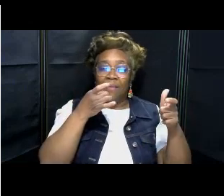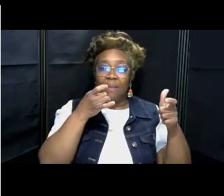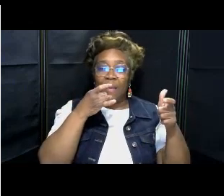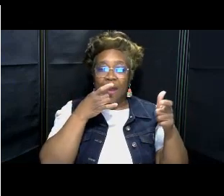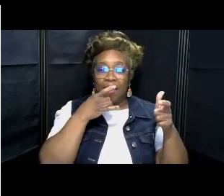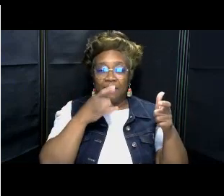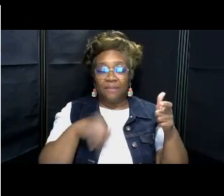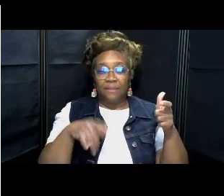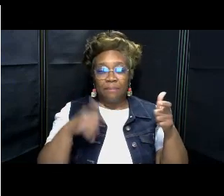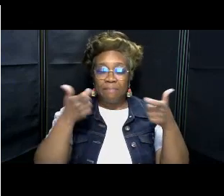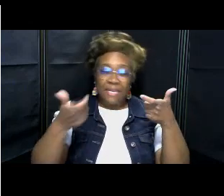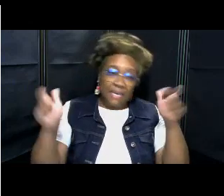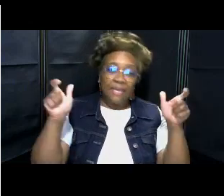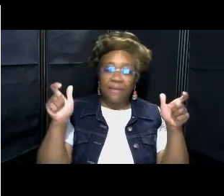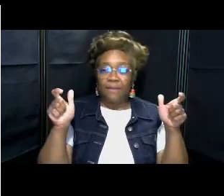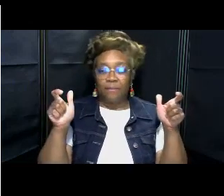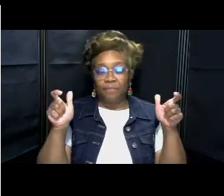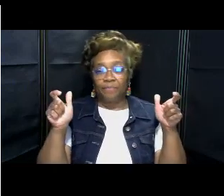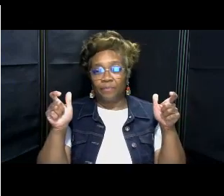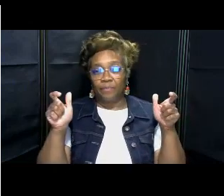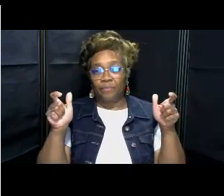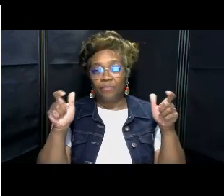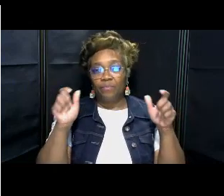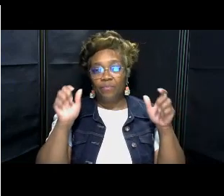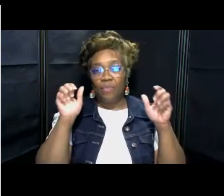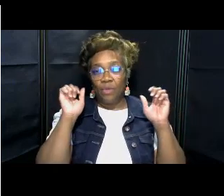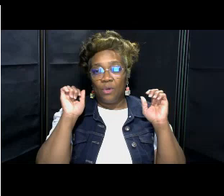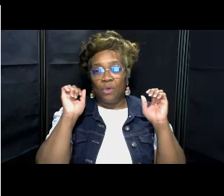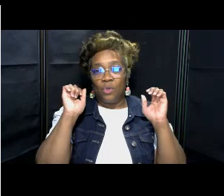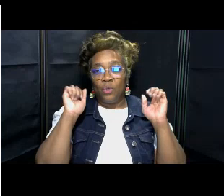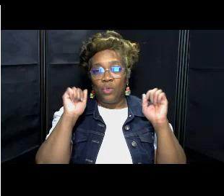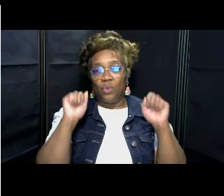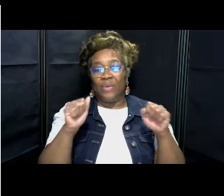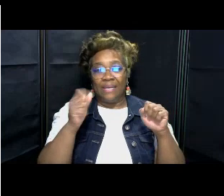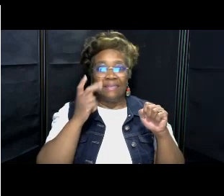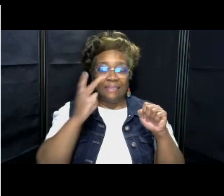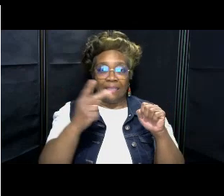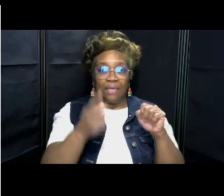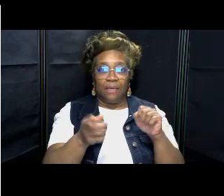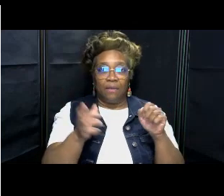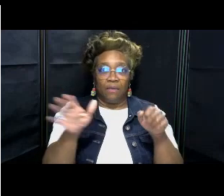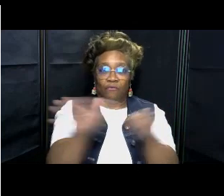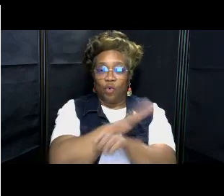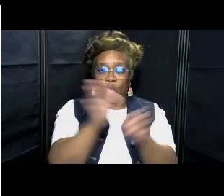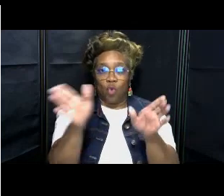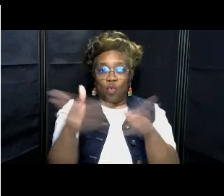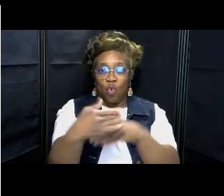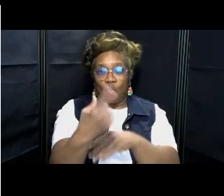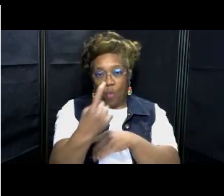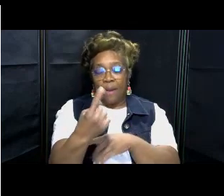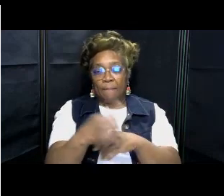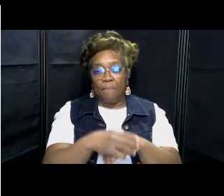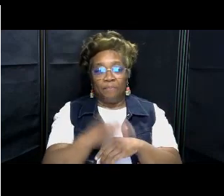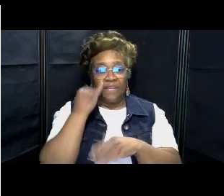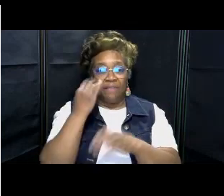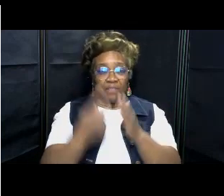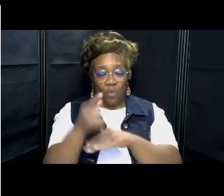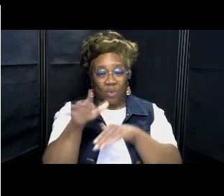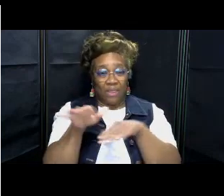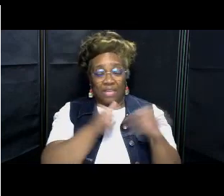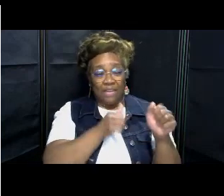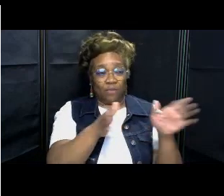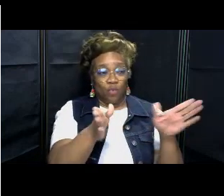they've got something big so that you can actually illuminate one room. So that way, if somebody leaves the room, you